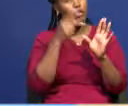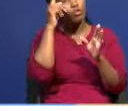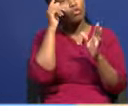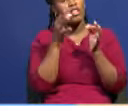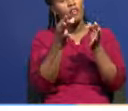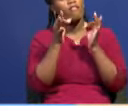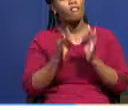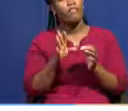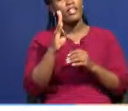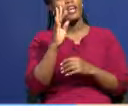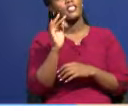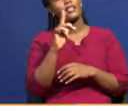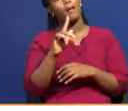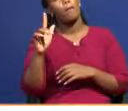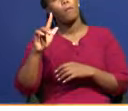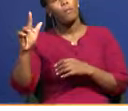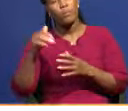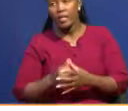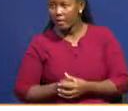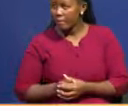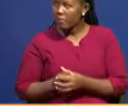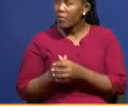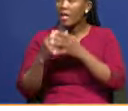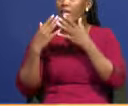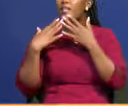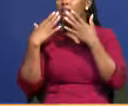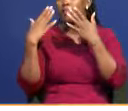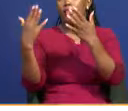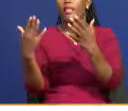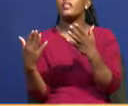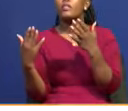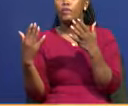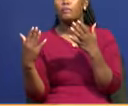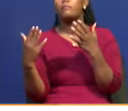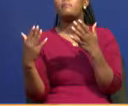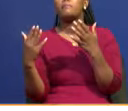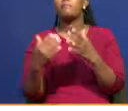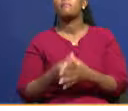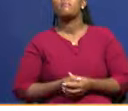itself? Thank you. Thank you, Abdi.